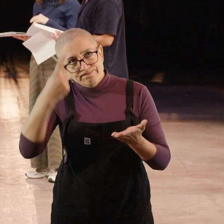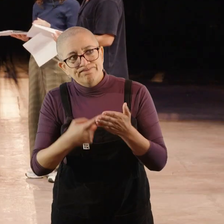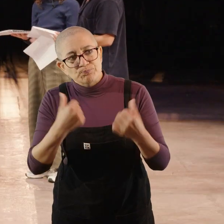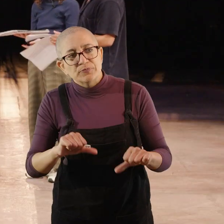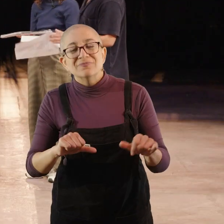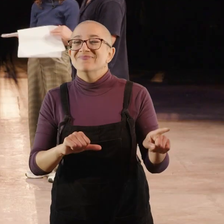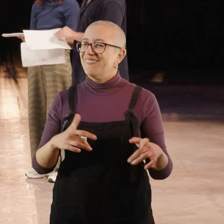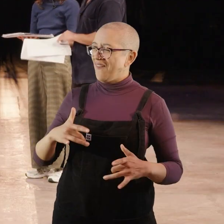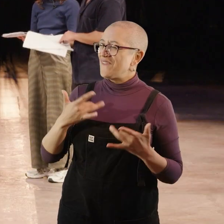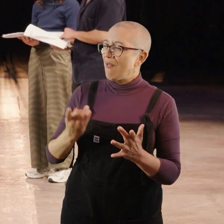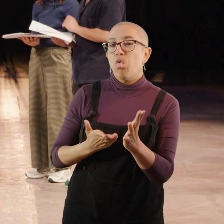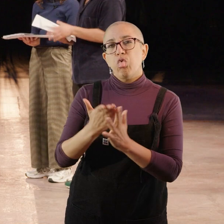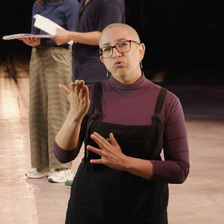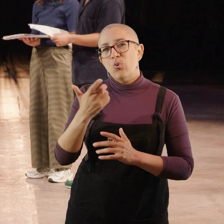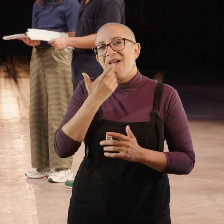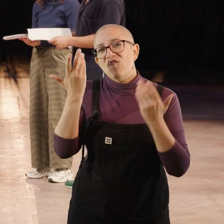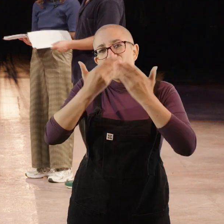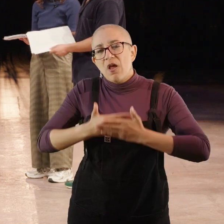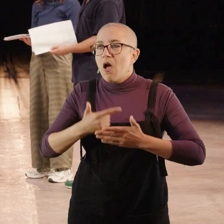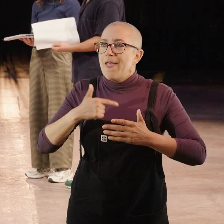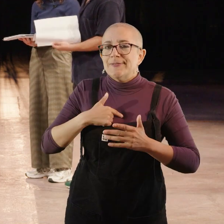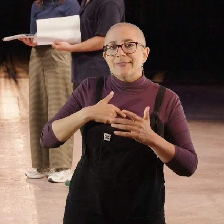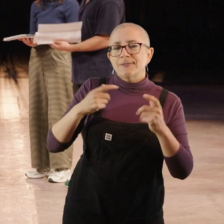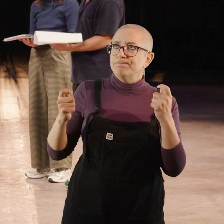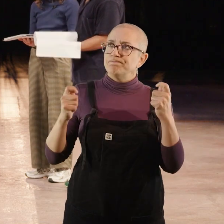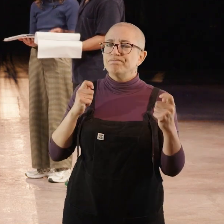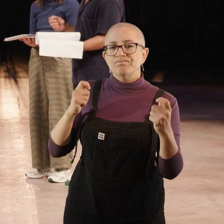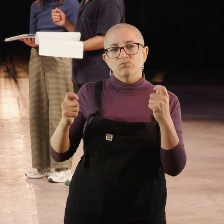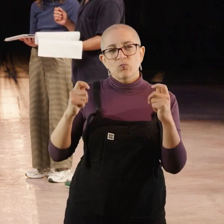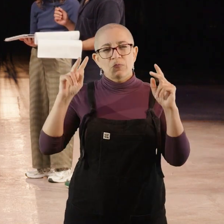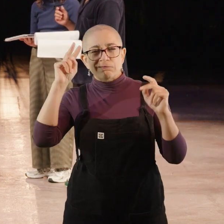like it slides about. And in terms of the kind of more